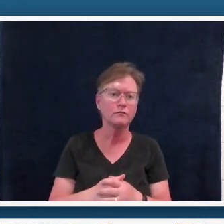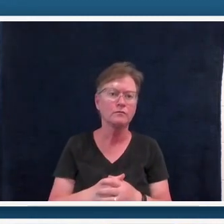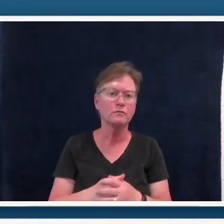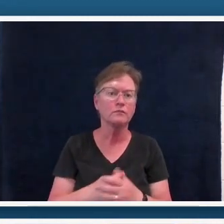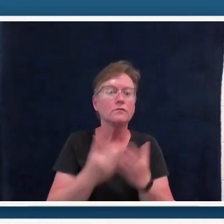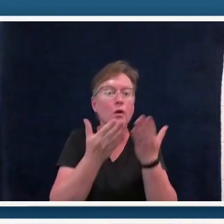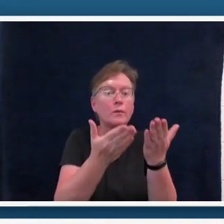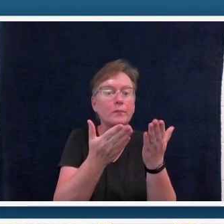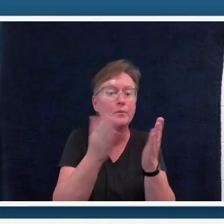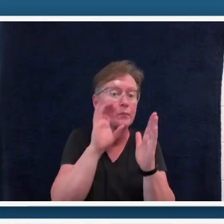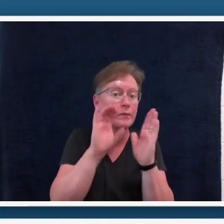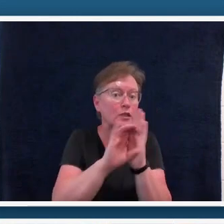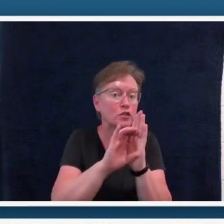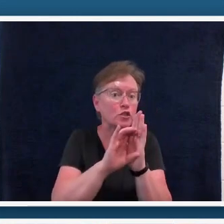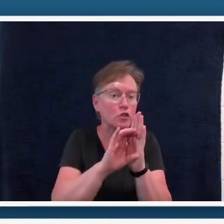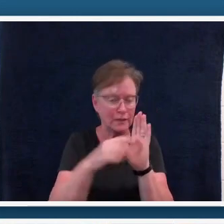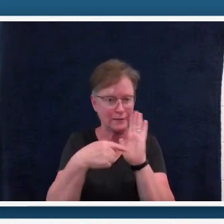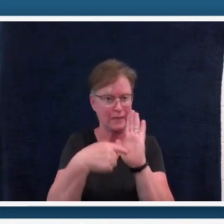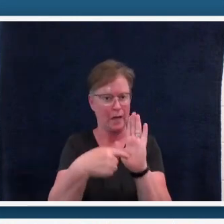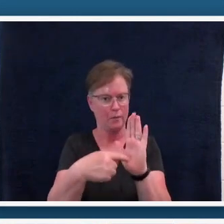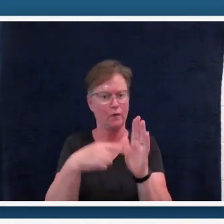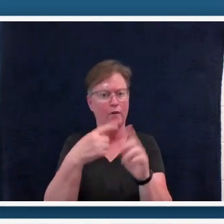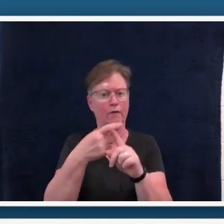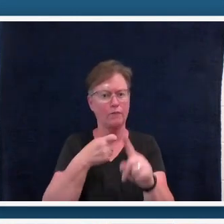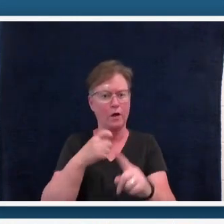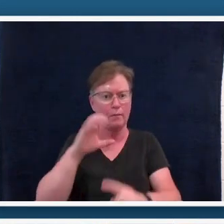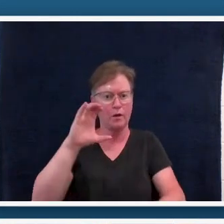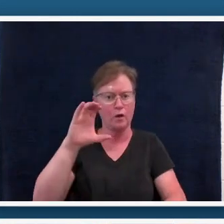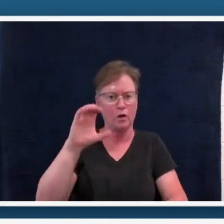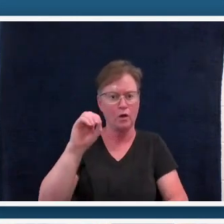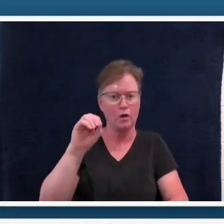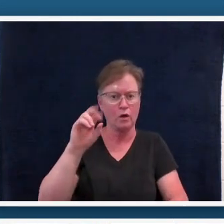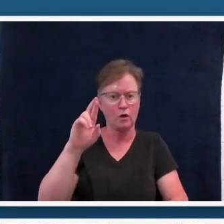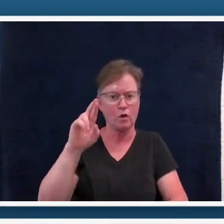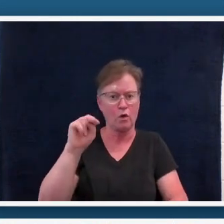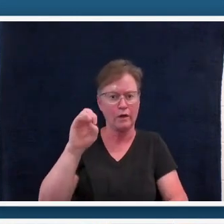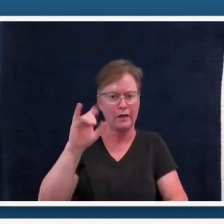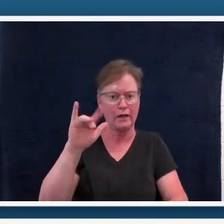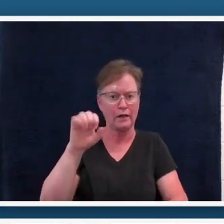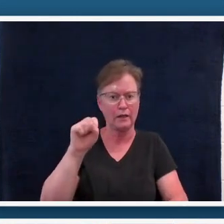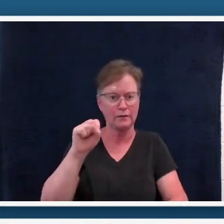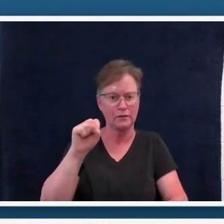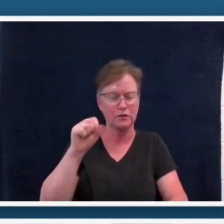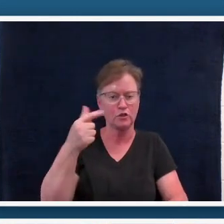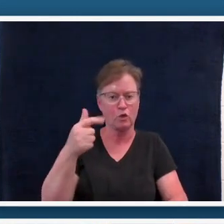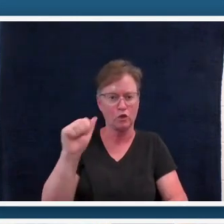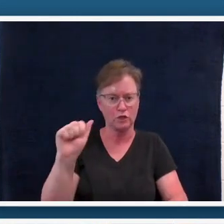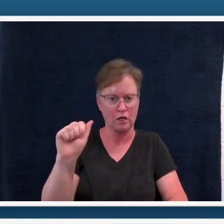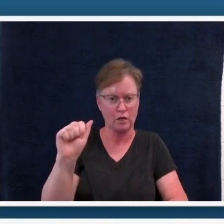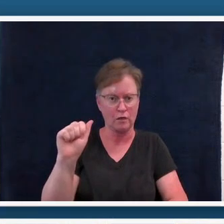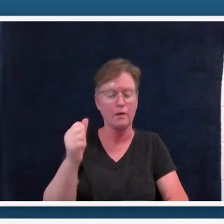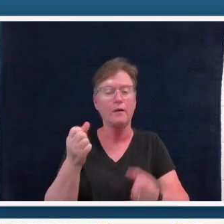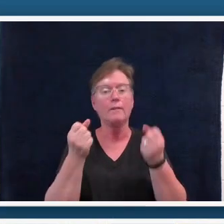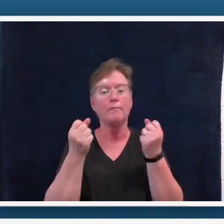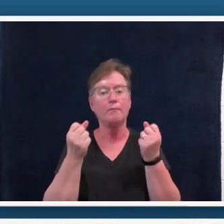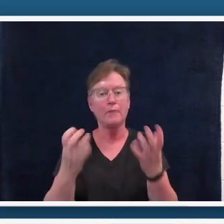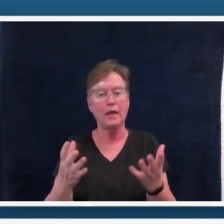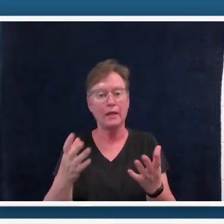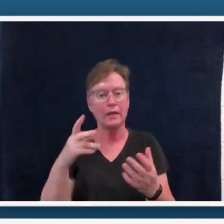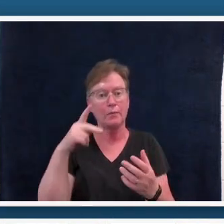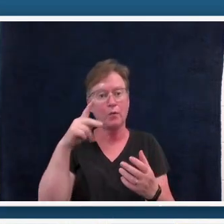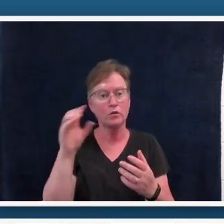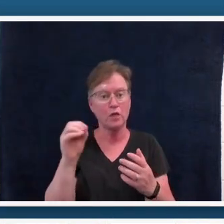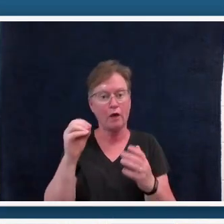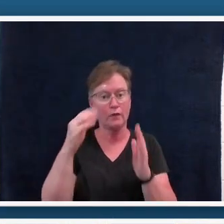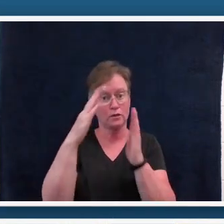of a post office mural from Cornelia, Georgia. Many post office murals were